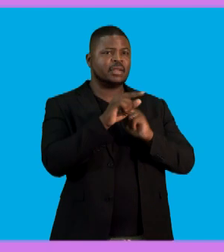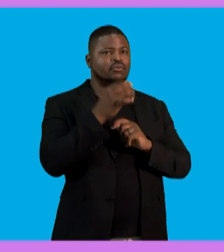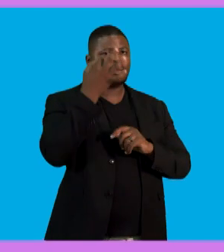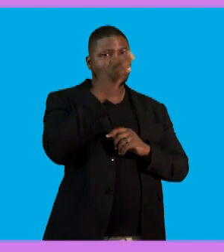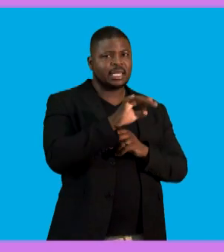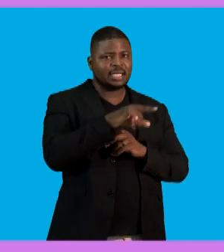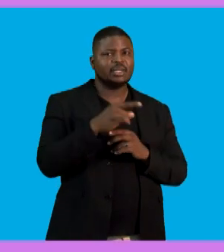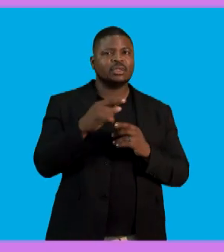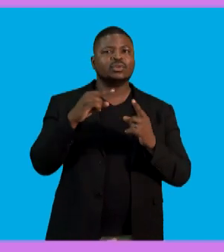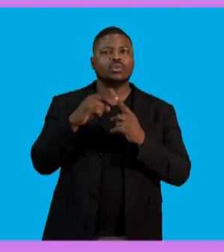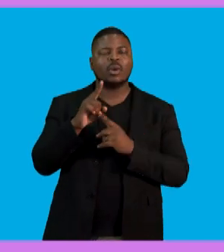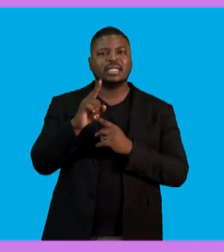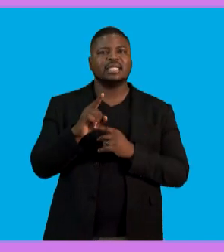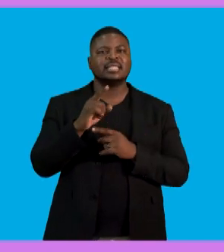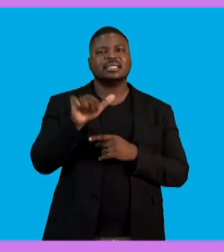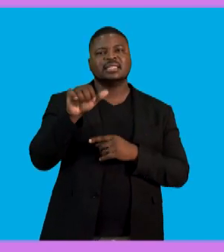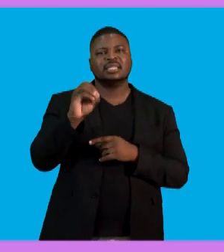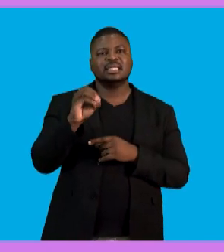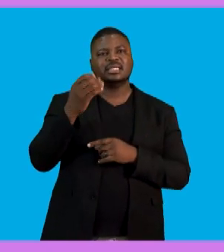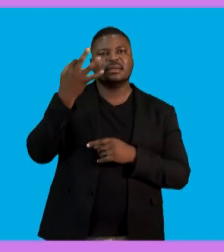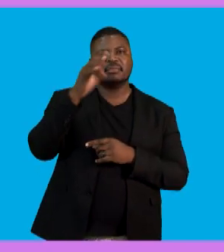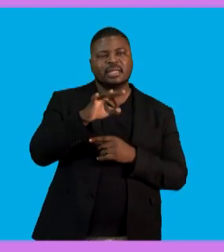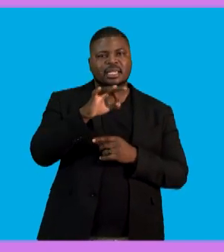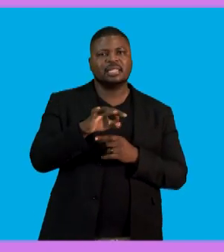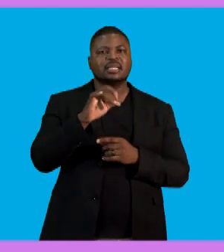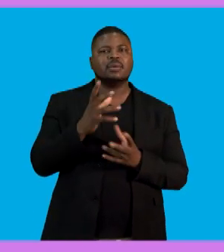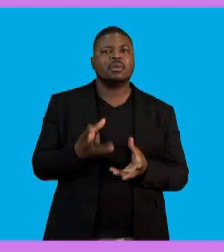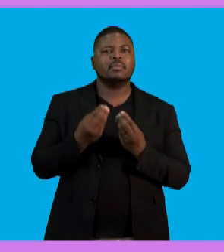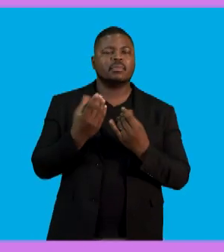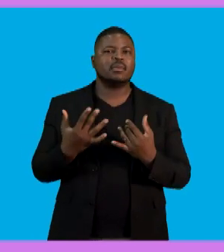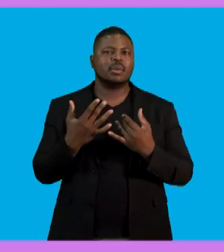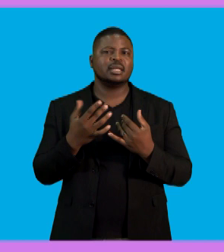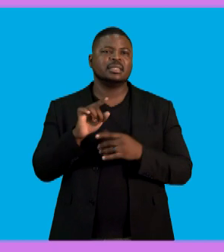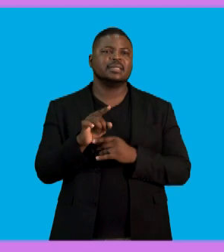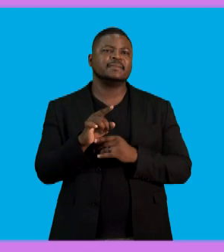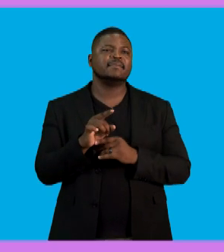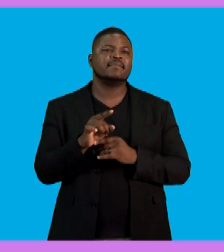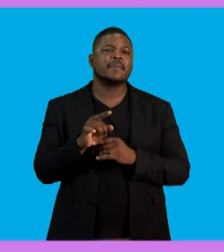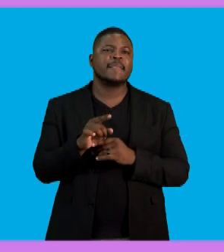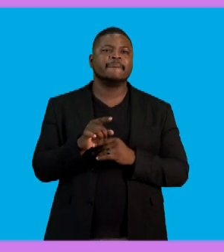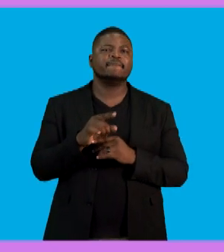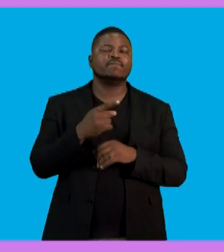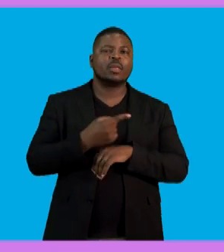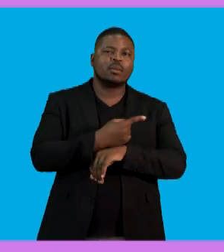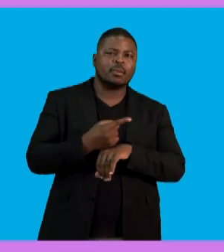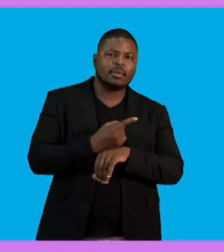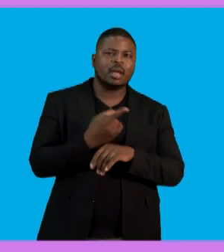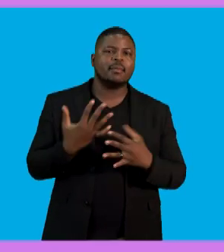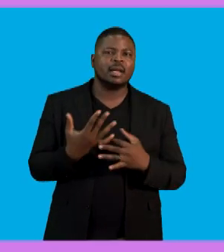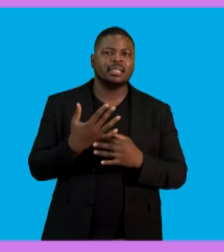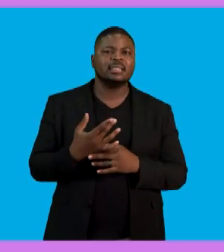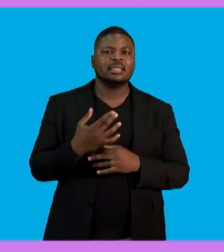is 60 minutes. So what is 60 minus 52? It gives us 8. So it means this second filler, it lasted